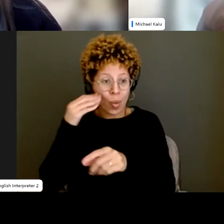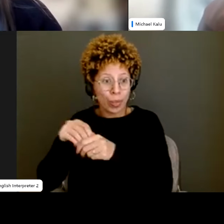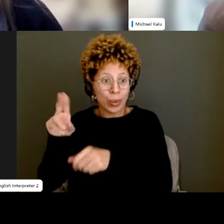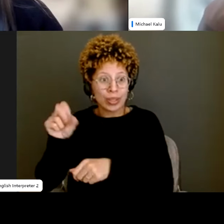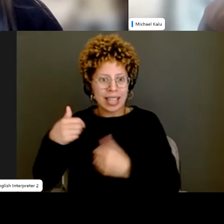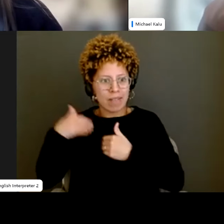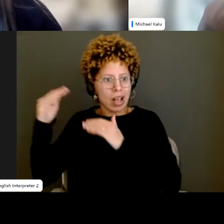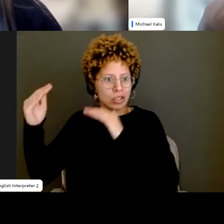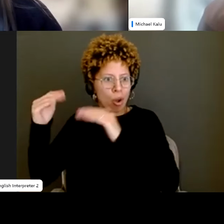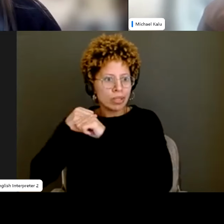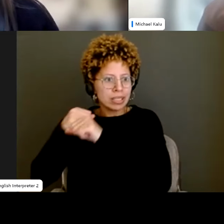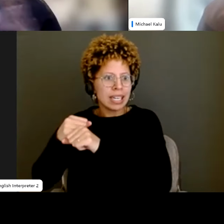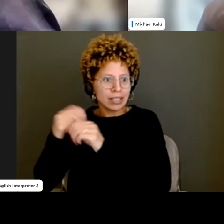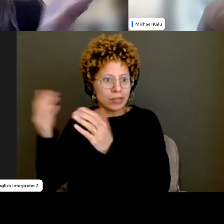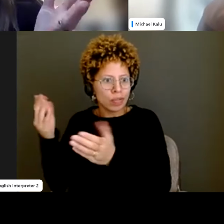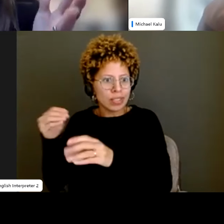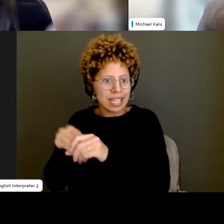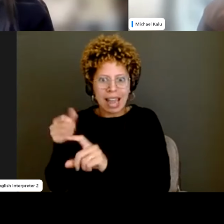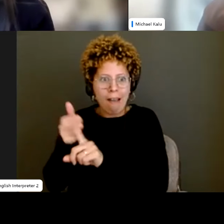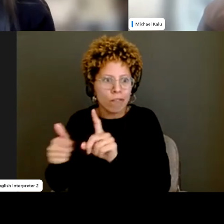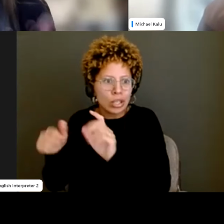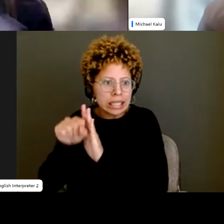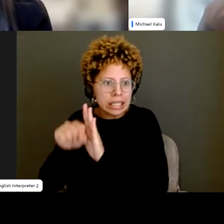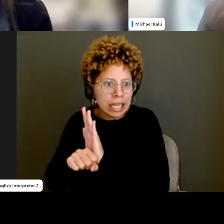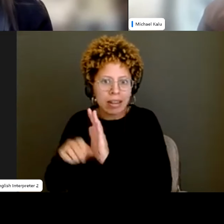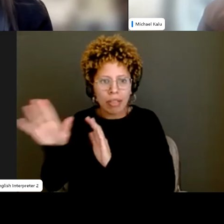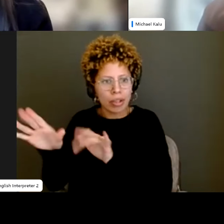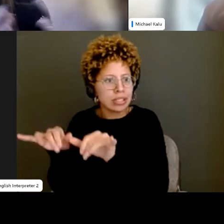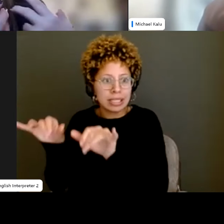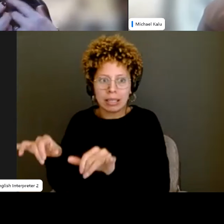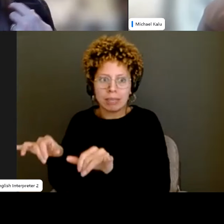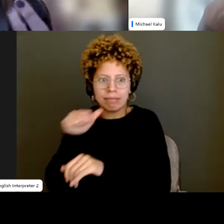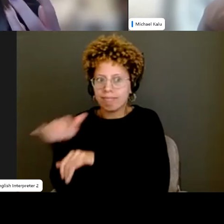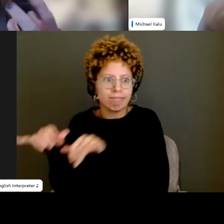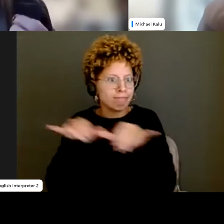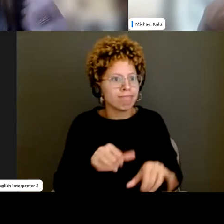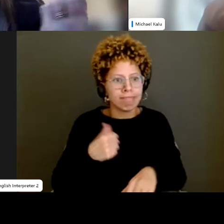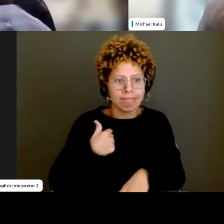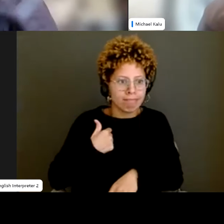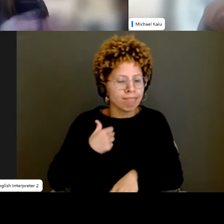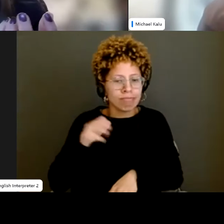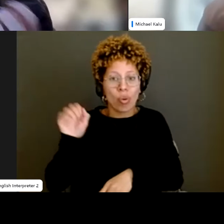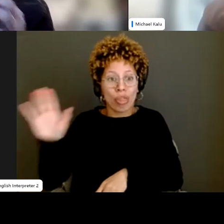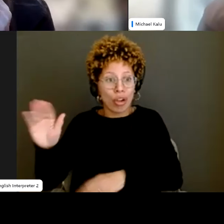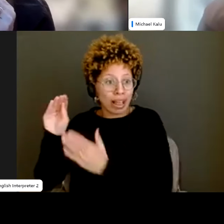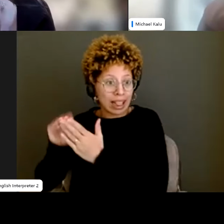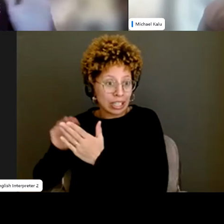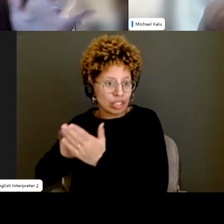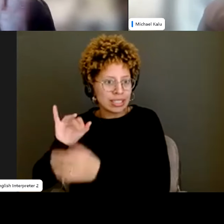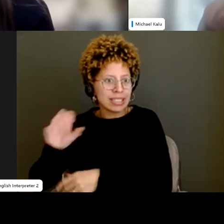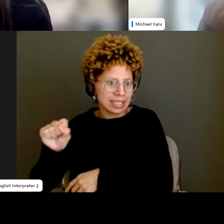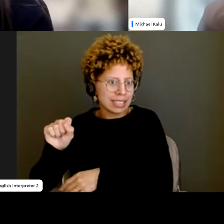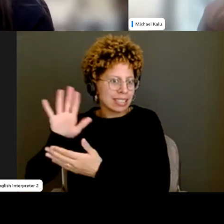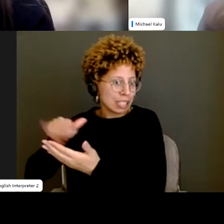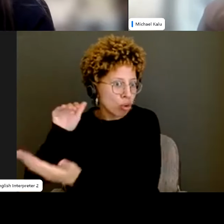makes it a different, they have that their system is different than what we have in Canada. So that collection is sort of centralized in some ways,